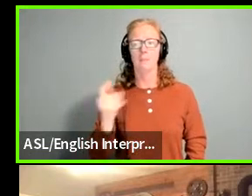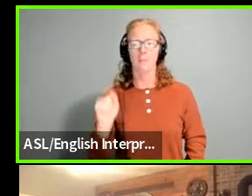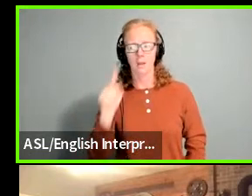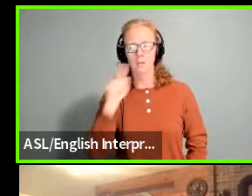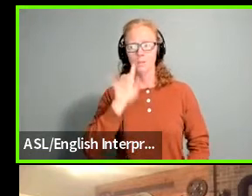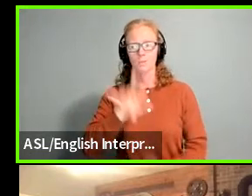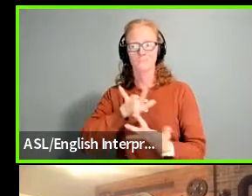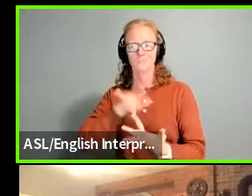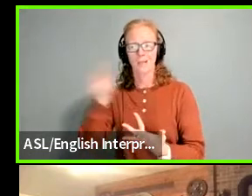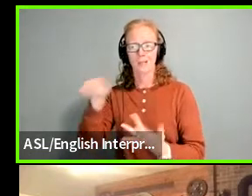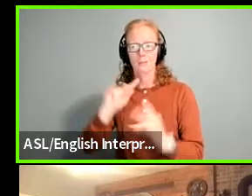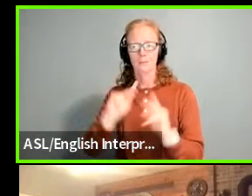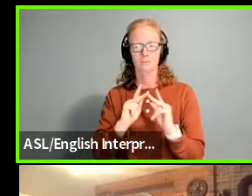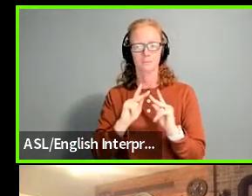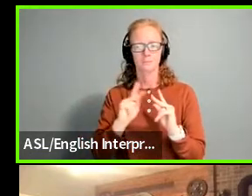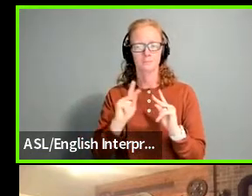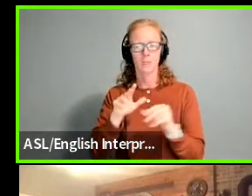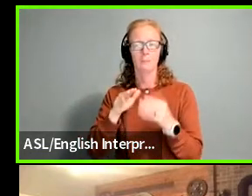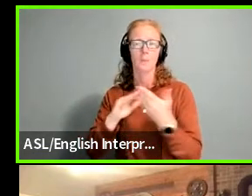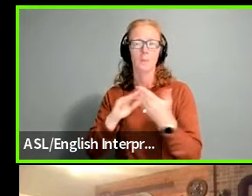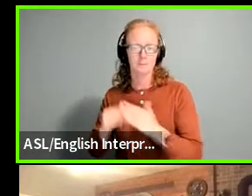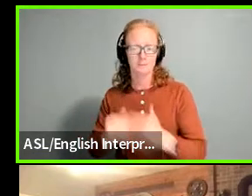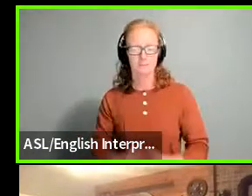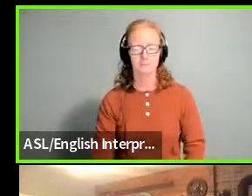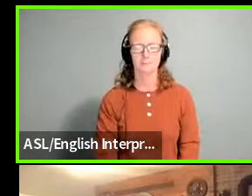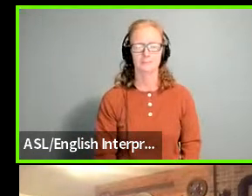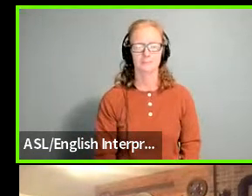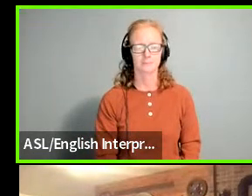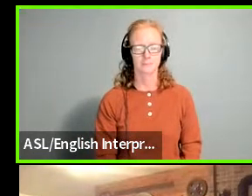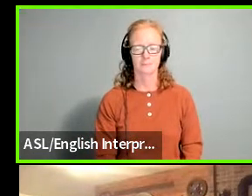neighborhood associations and communities.